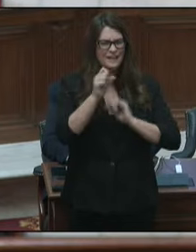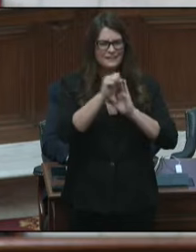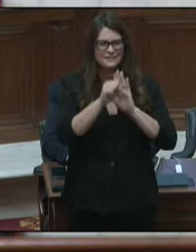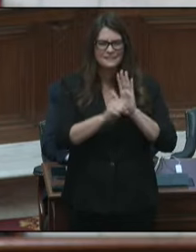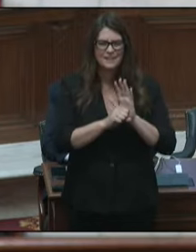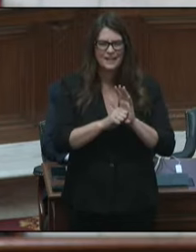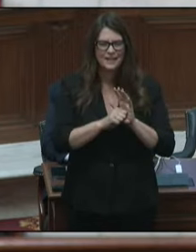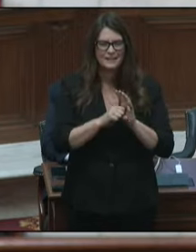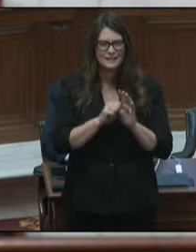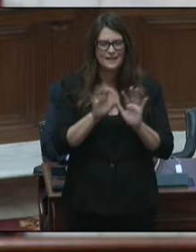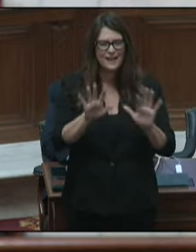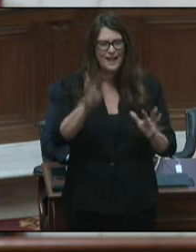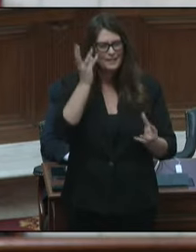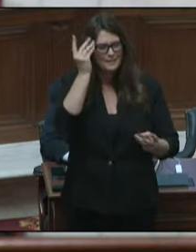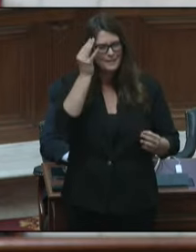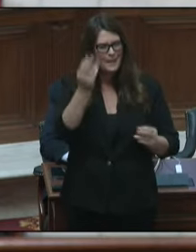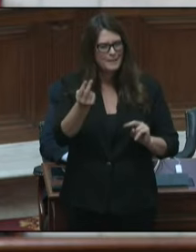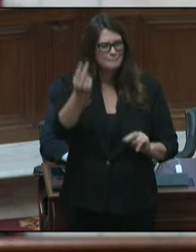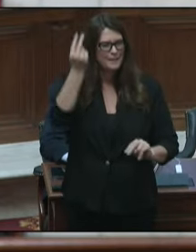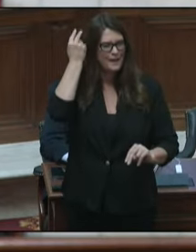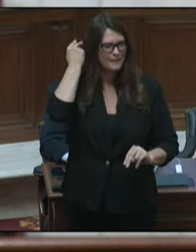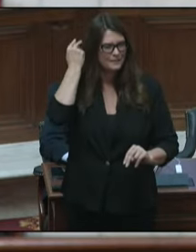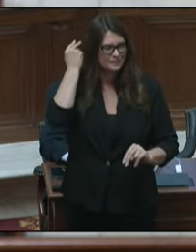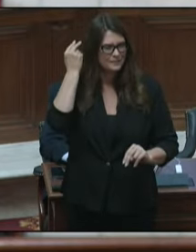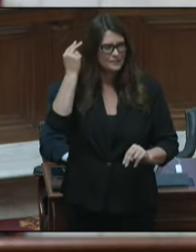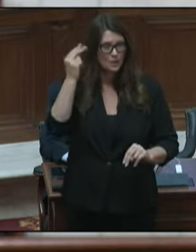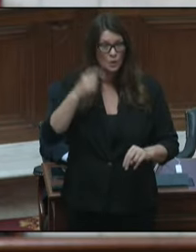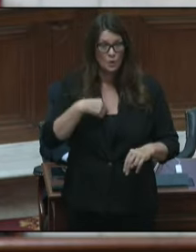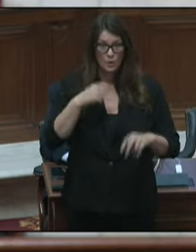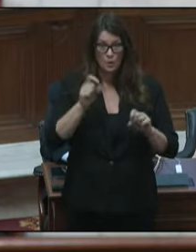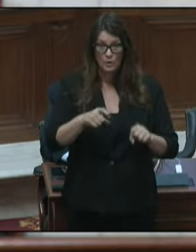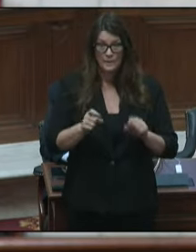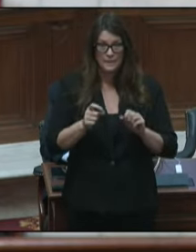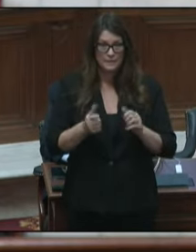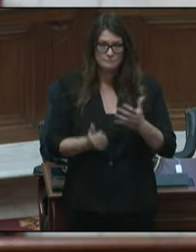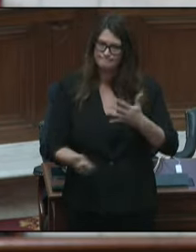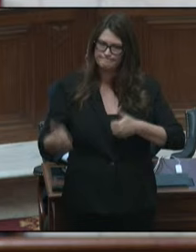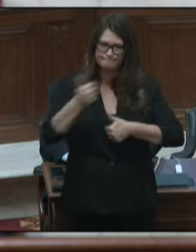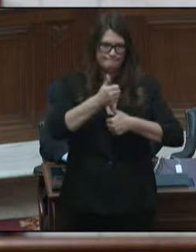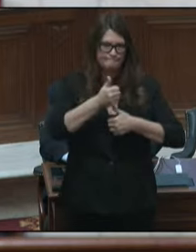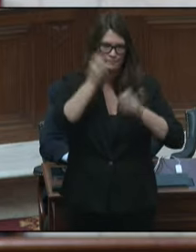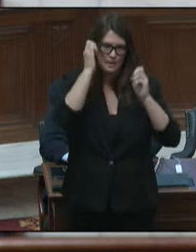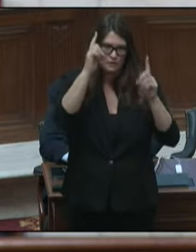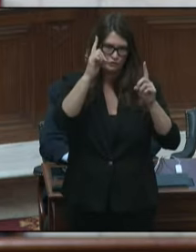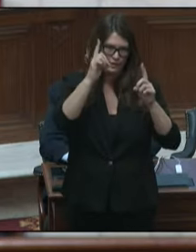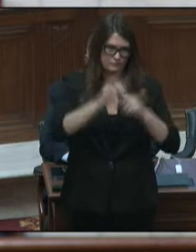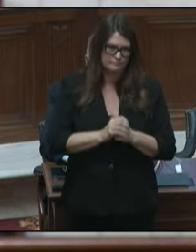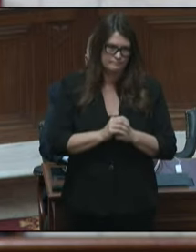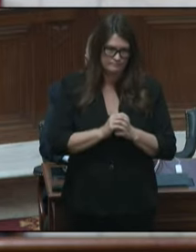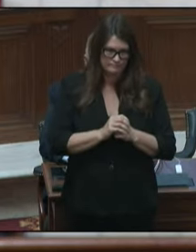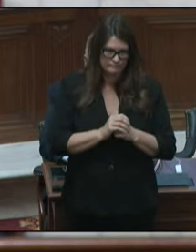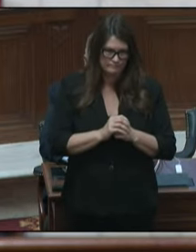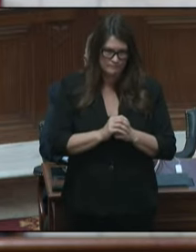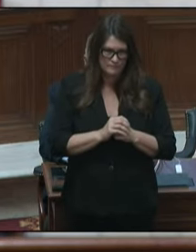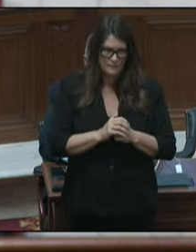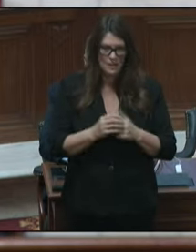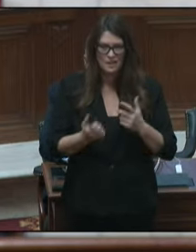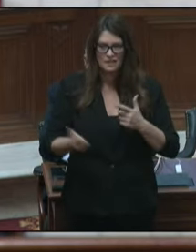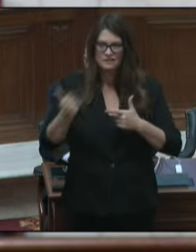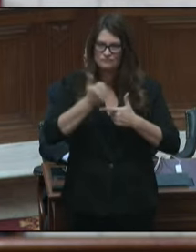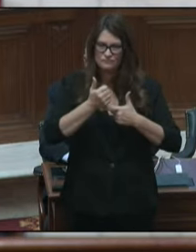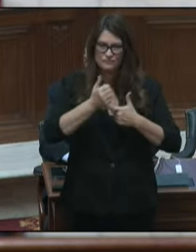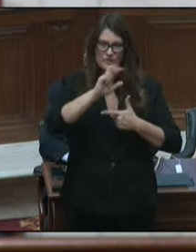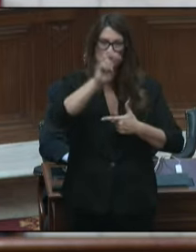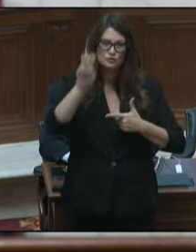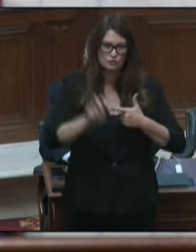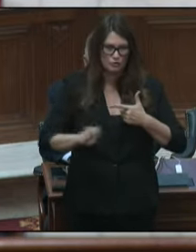about just this for a second. I said, we need to make education our centerpiece. We need to grow tourism.